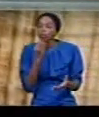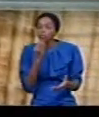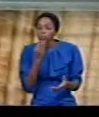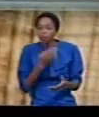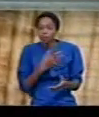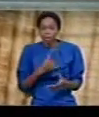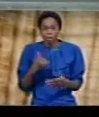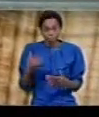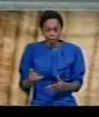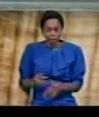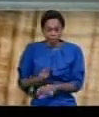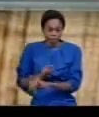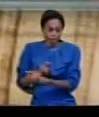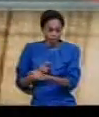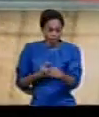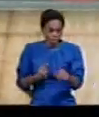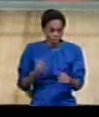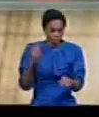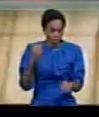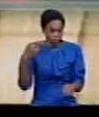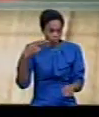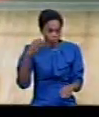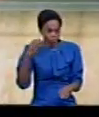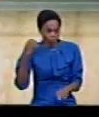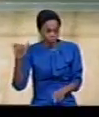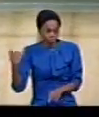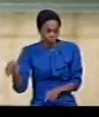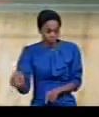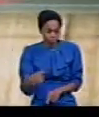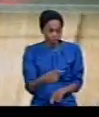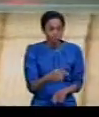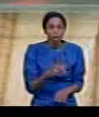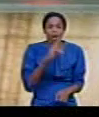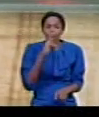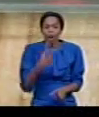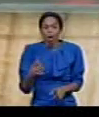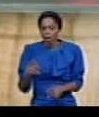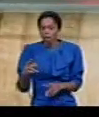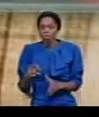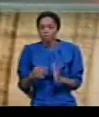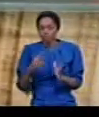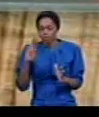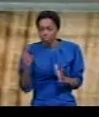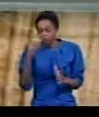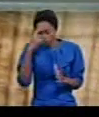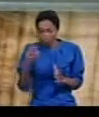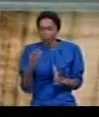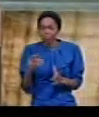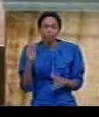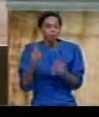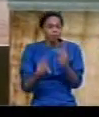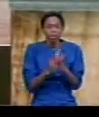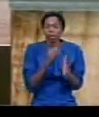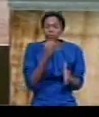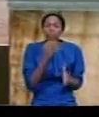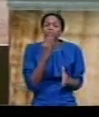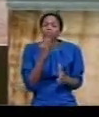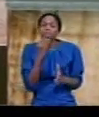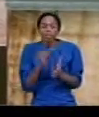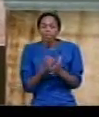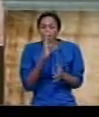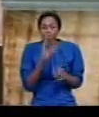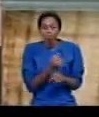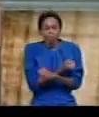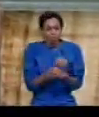referred to the Gentiles who have been saved through the ministry of Paul and Barnabas, and they came to report